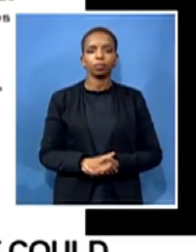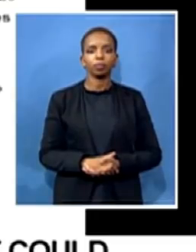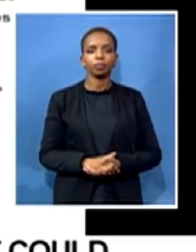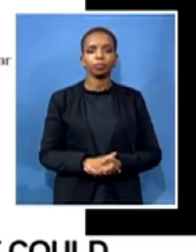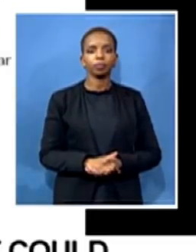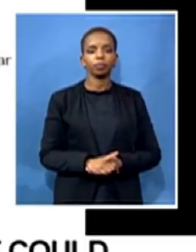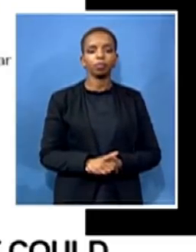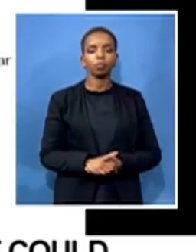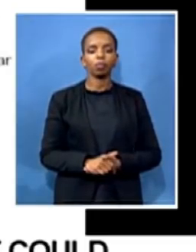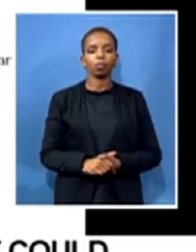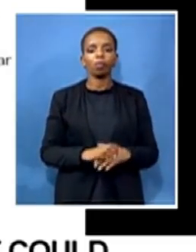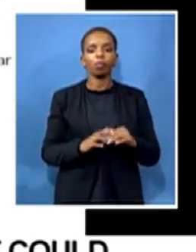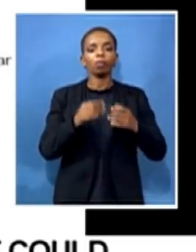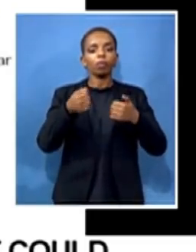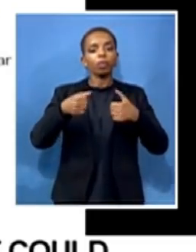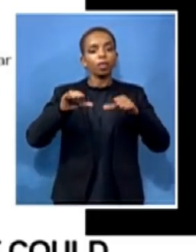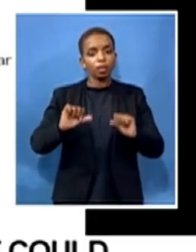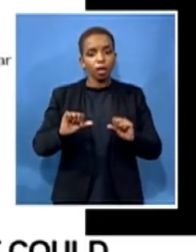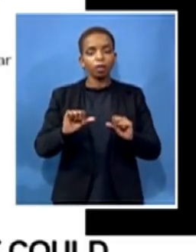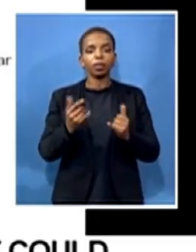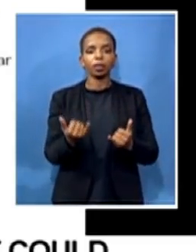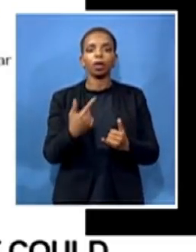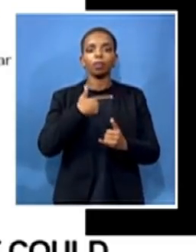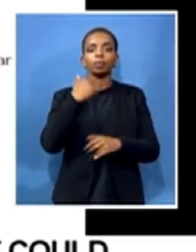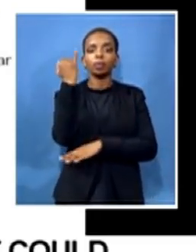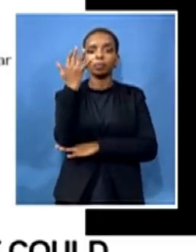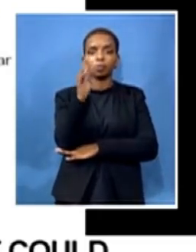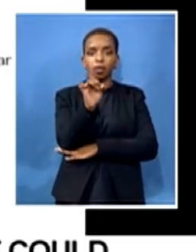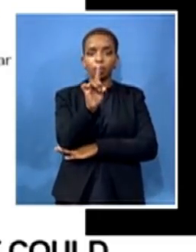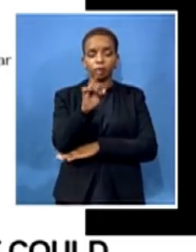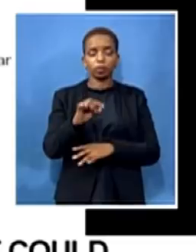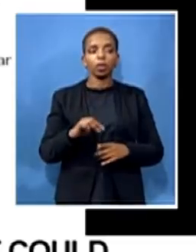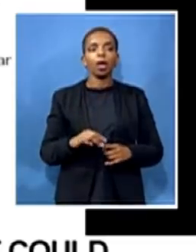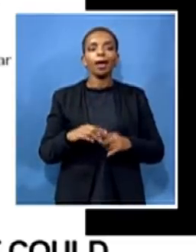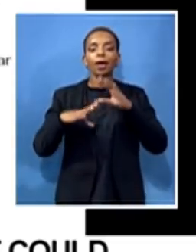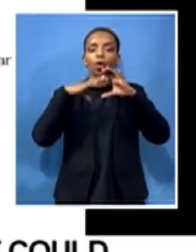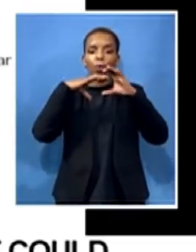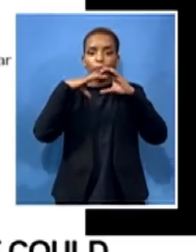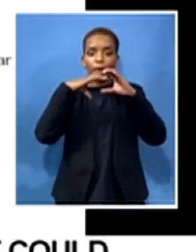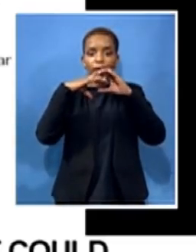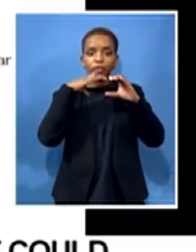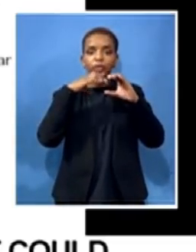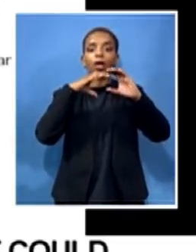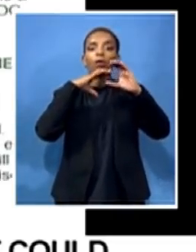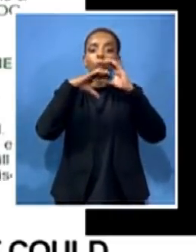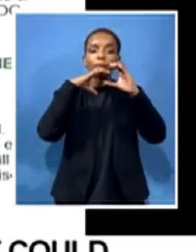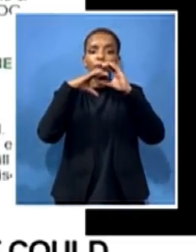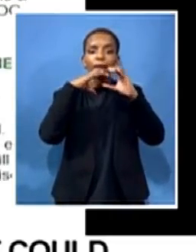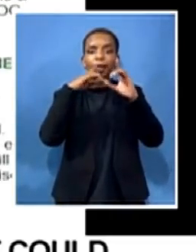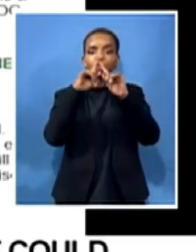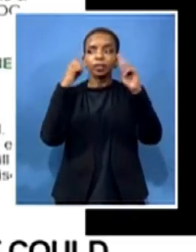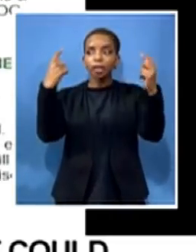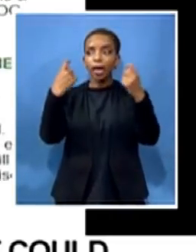communication. The communication team has been working collectively